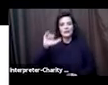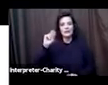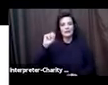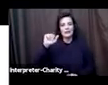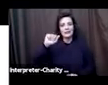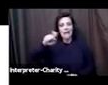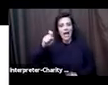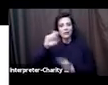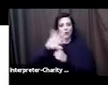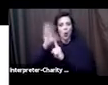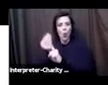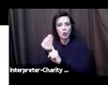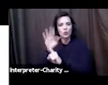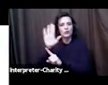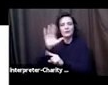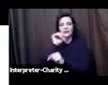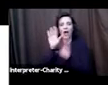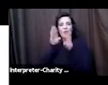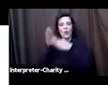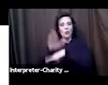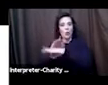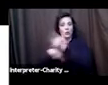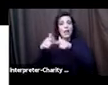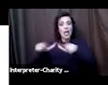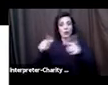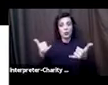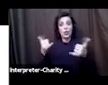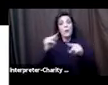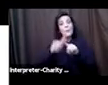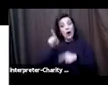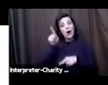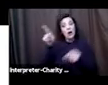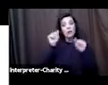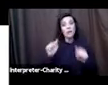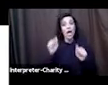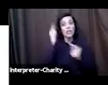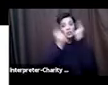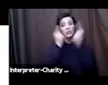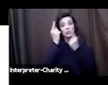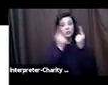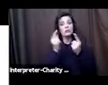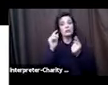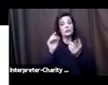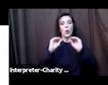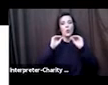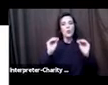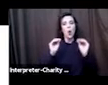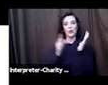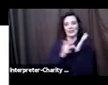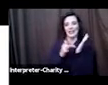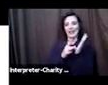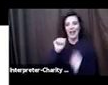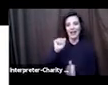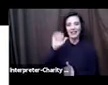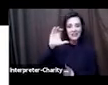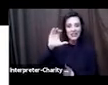So we're not going to focus on that part so much today, but please note that it can be considered a form of no-tech AAC. However,